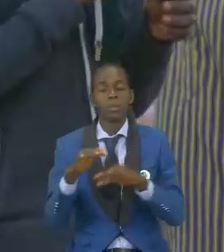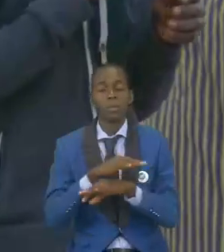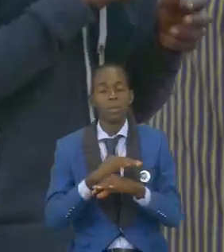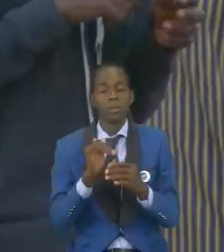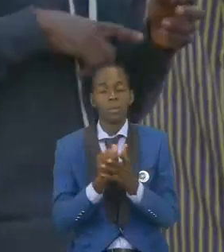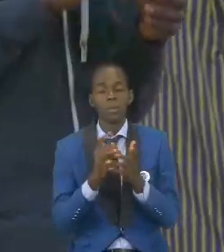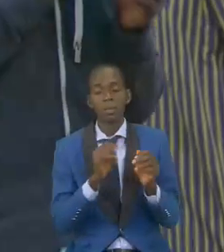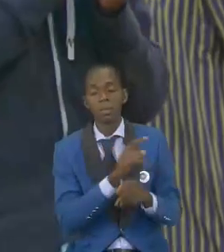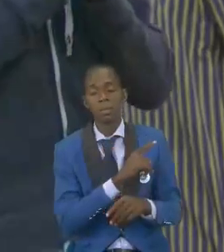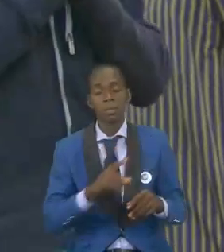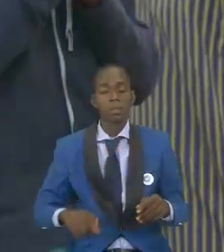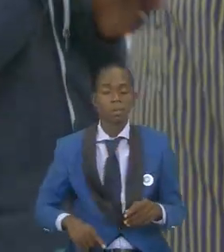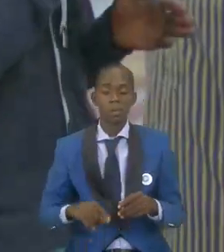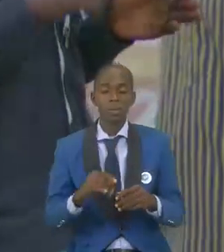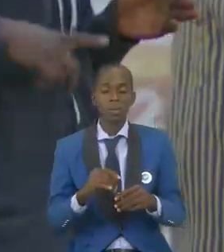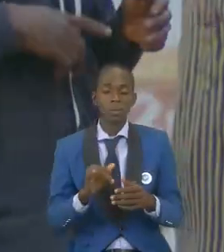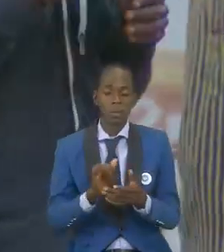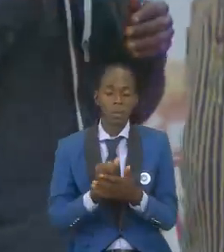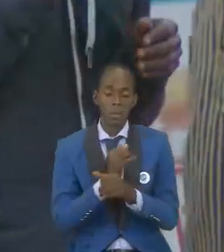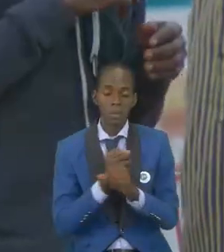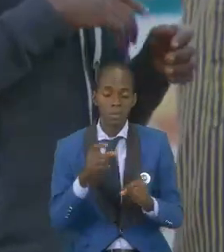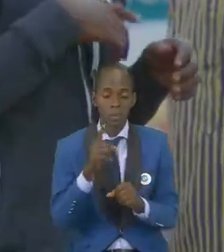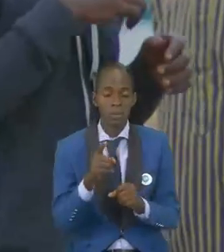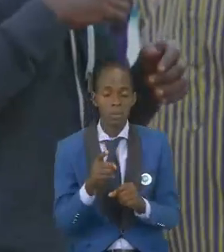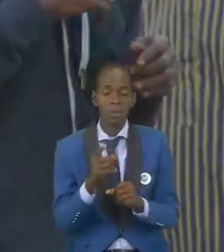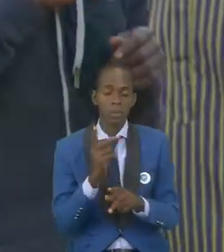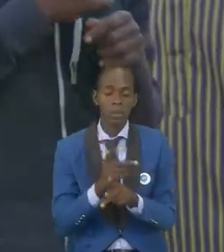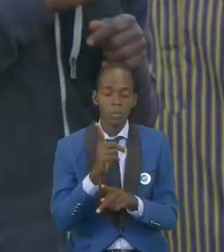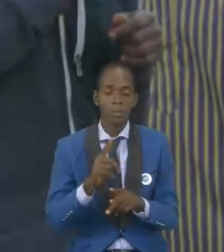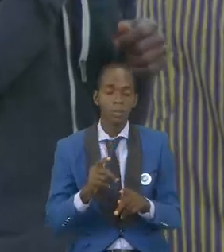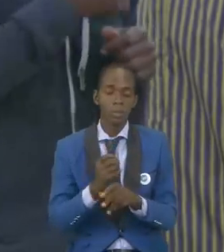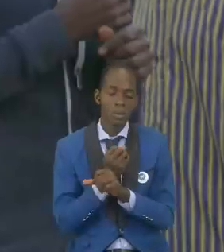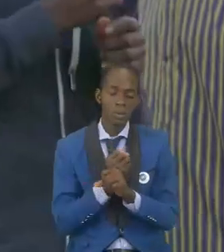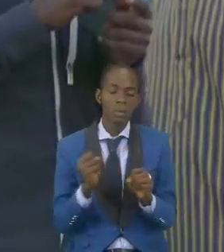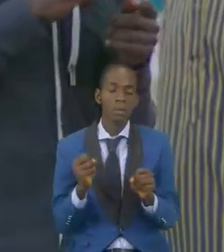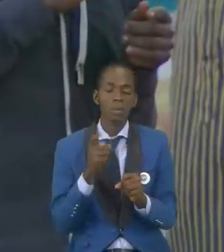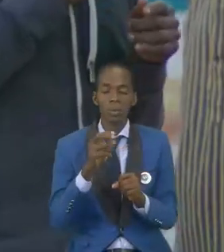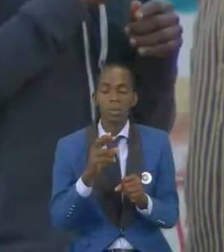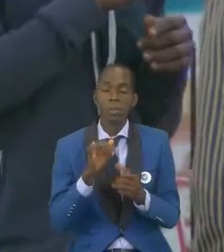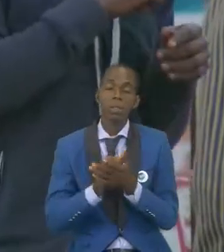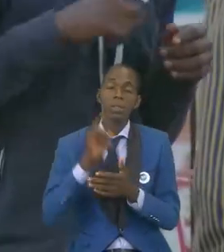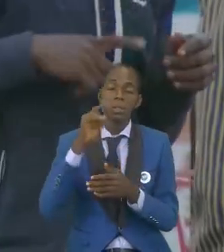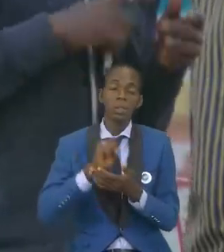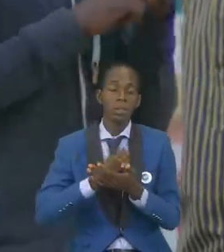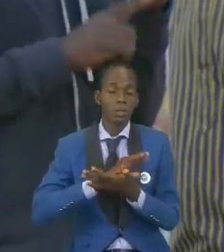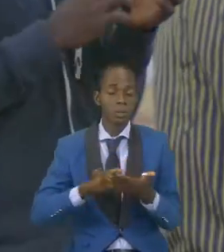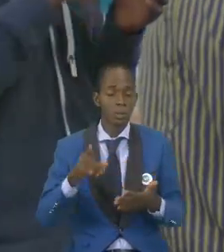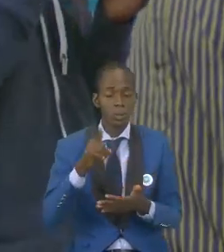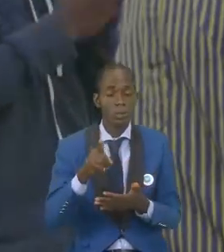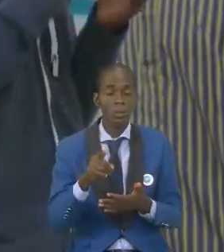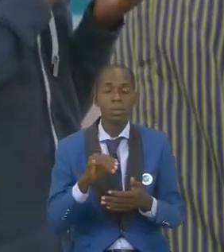established. He sanctified you, get that established. He's delivered you